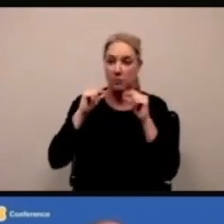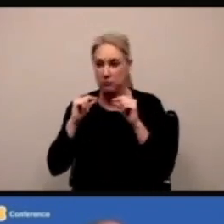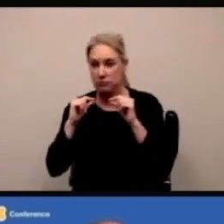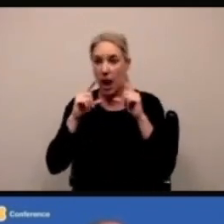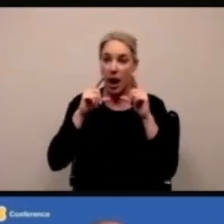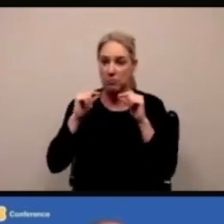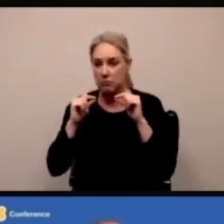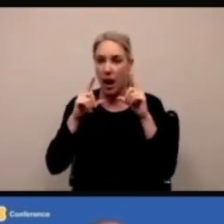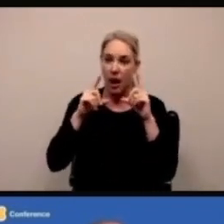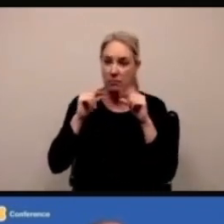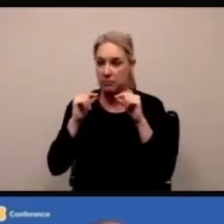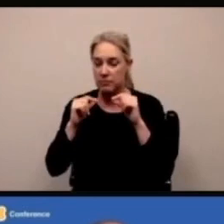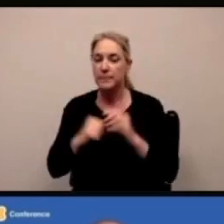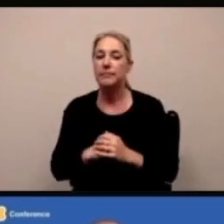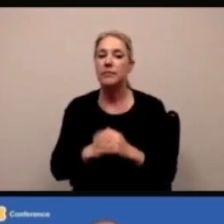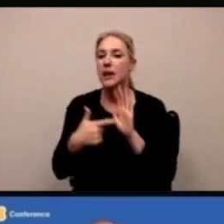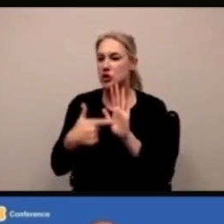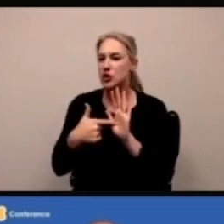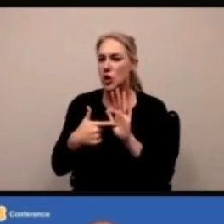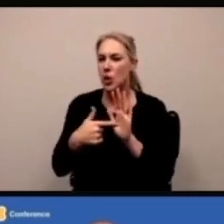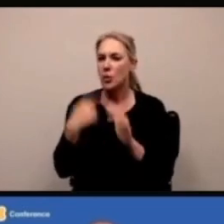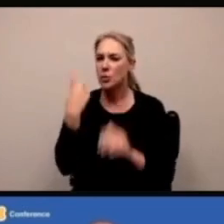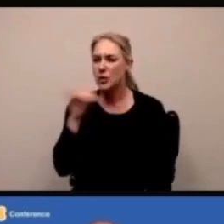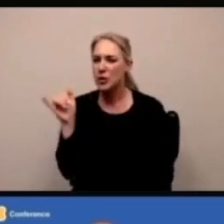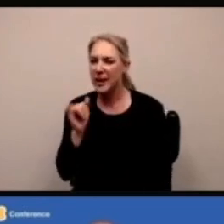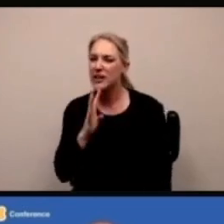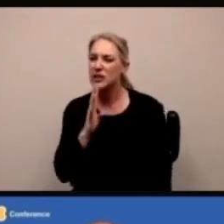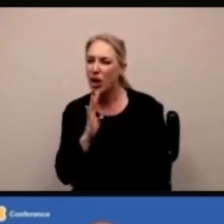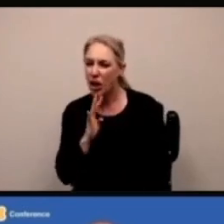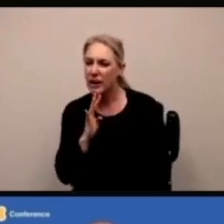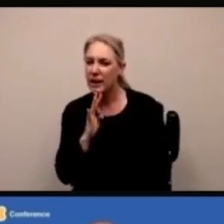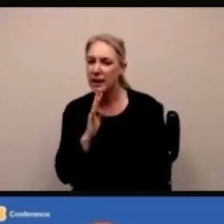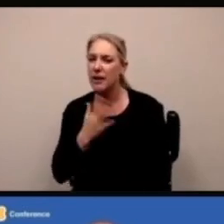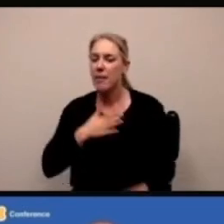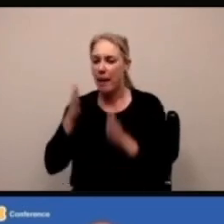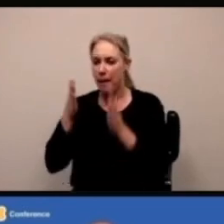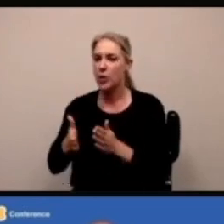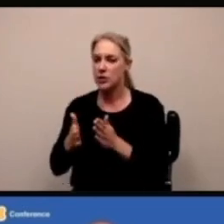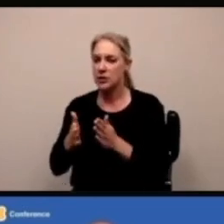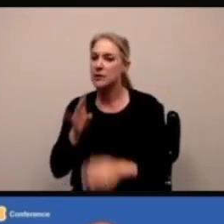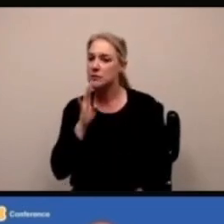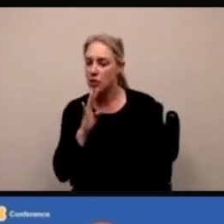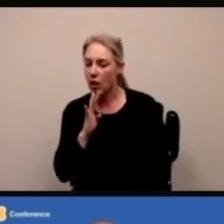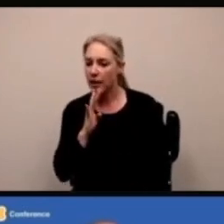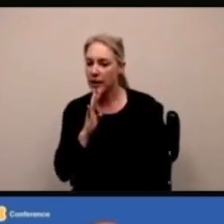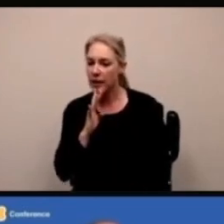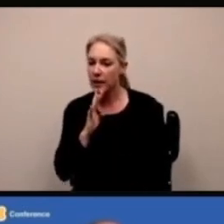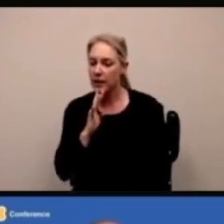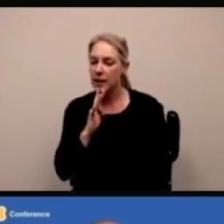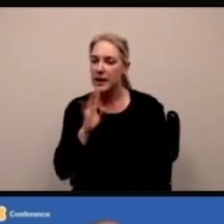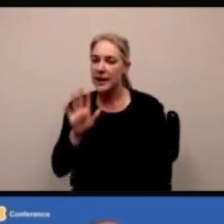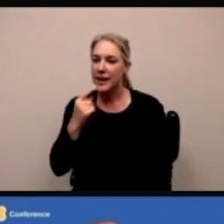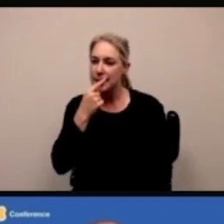that run anytime I had my person talking with a speech bubble, it would move its lips back and forth.